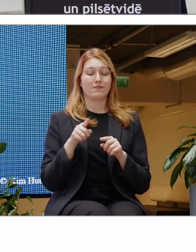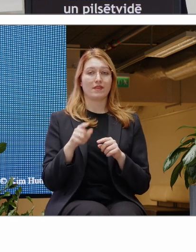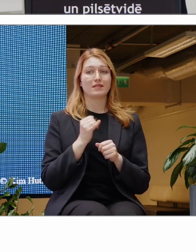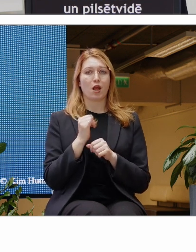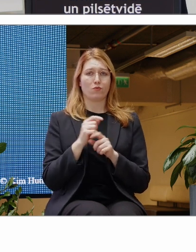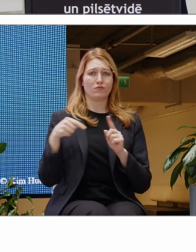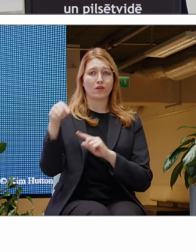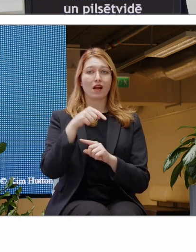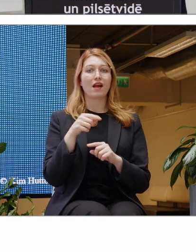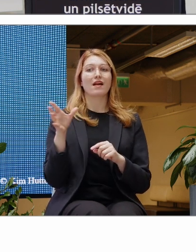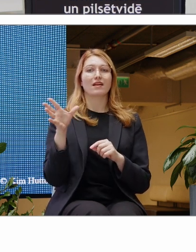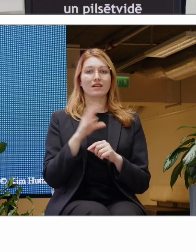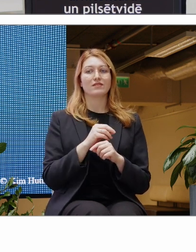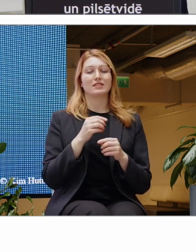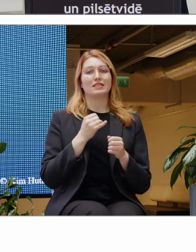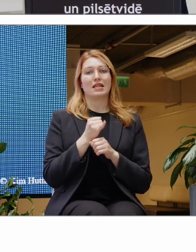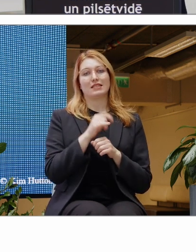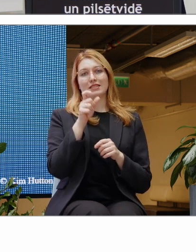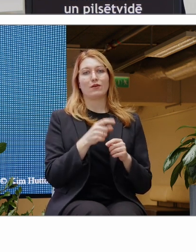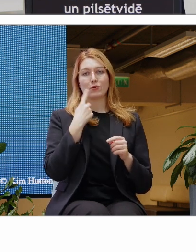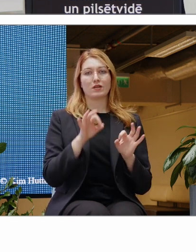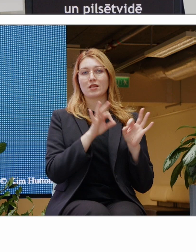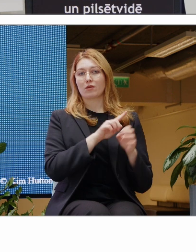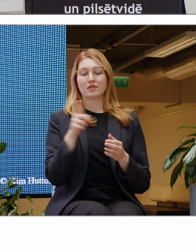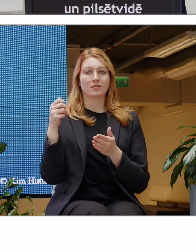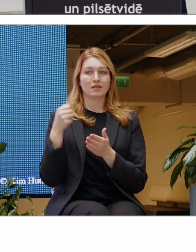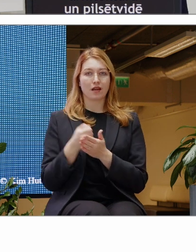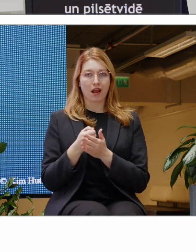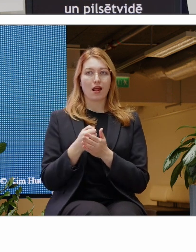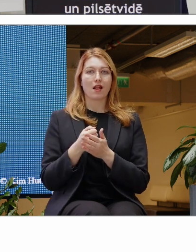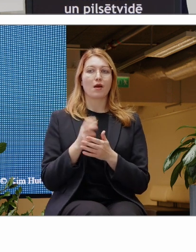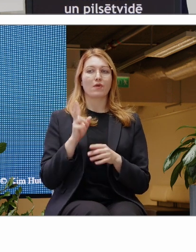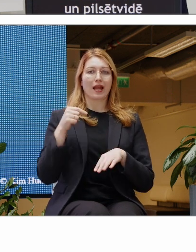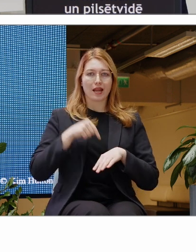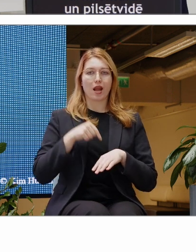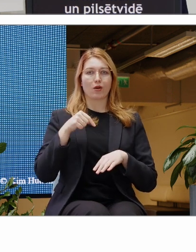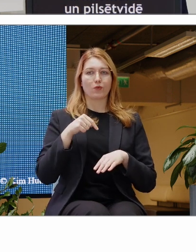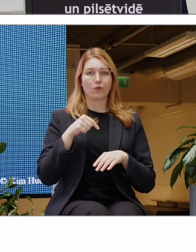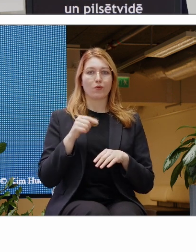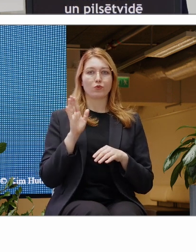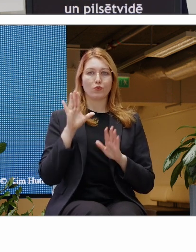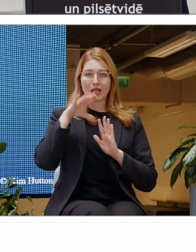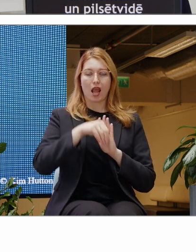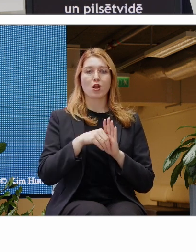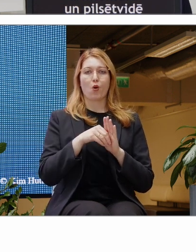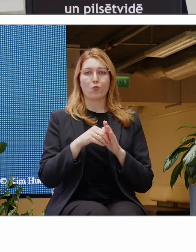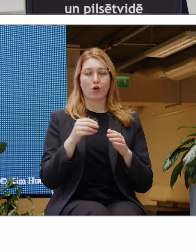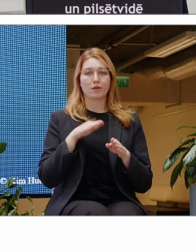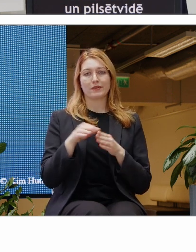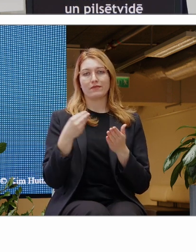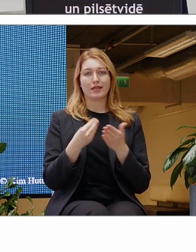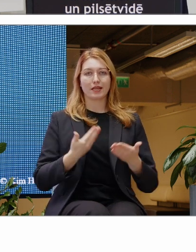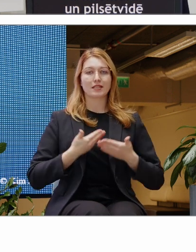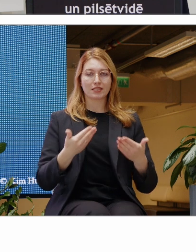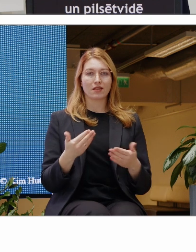the whole customer journey from the beginning to the end for someone to live a fulfilling, independent, inclusive life. With this gap